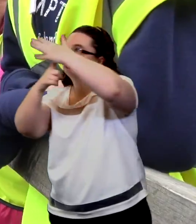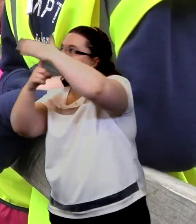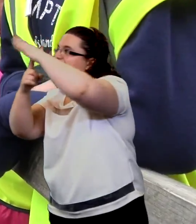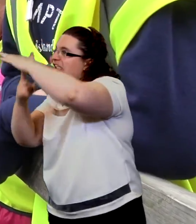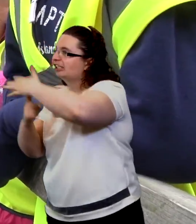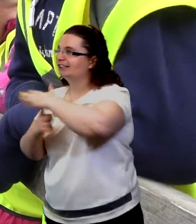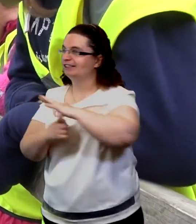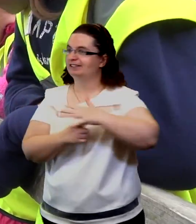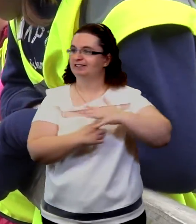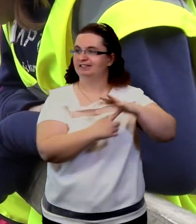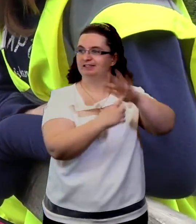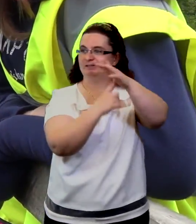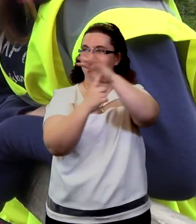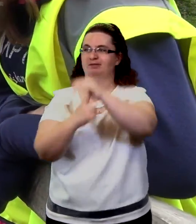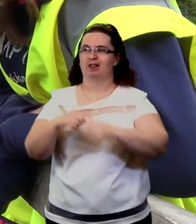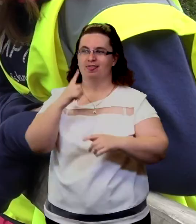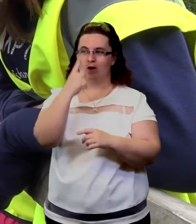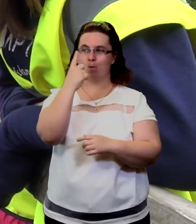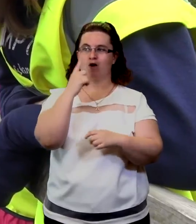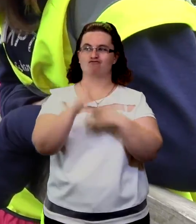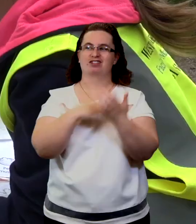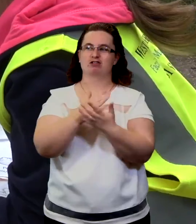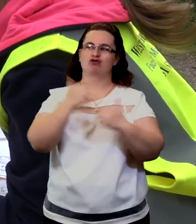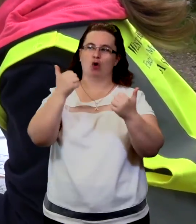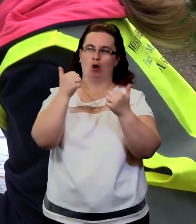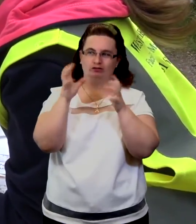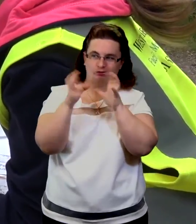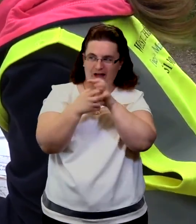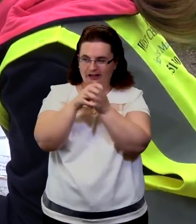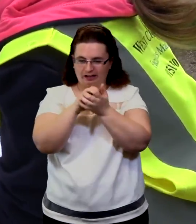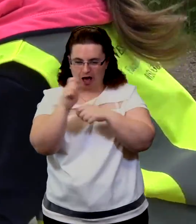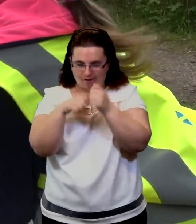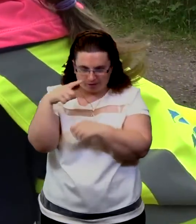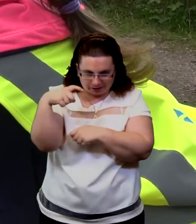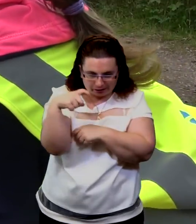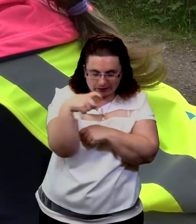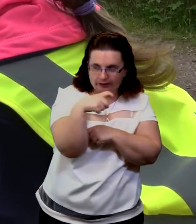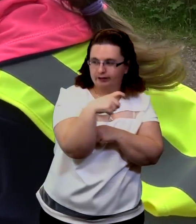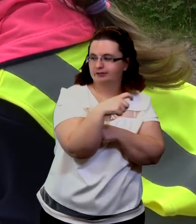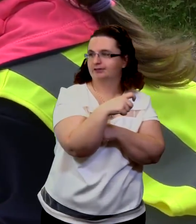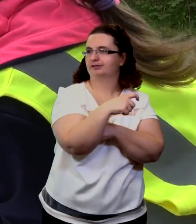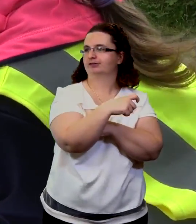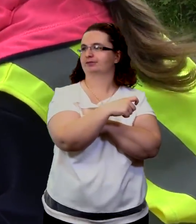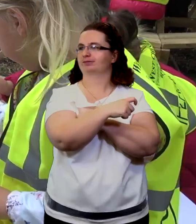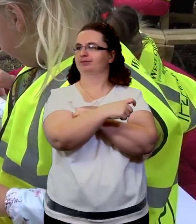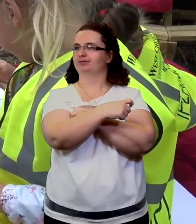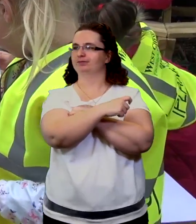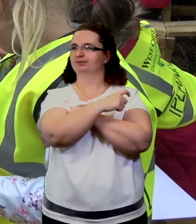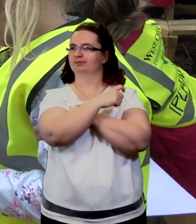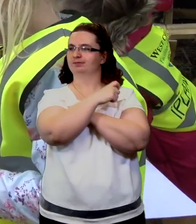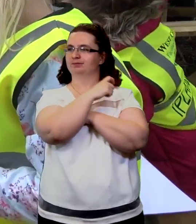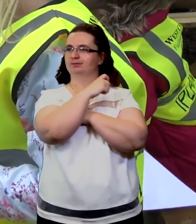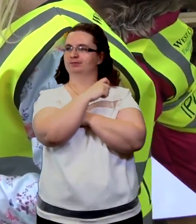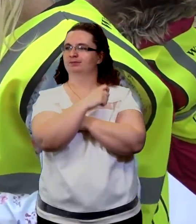can see the blood through its skin. It's not eating blood. It's not interested in that. That's the leech. That's a blood sucking